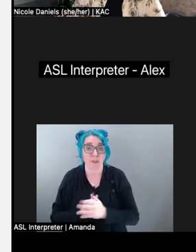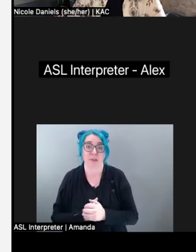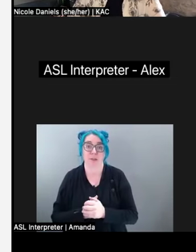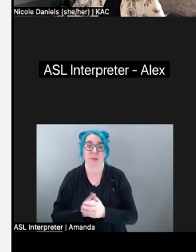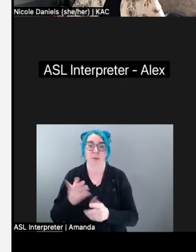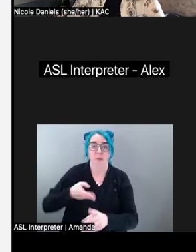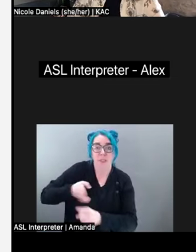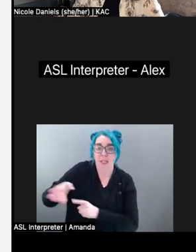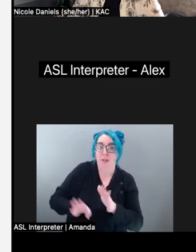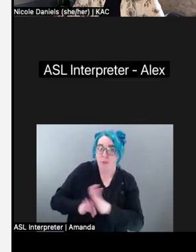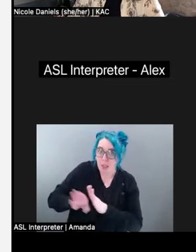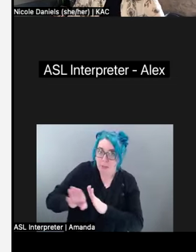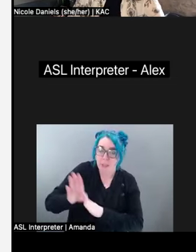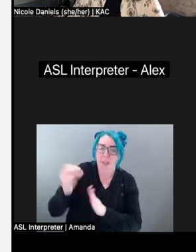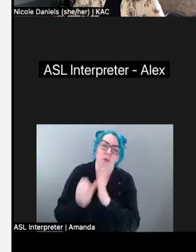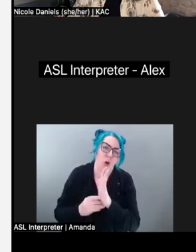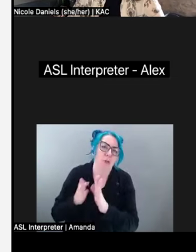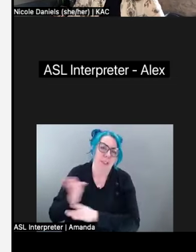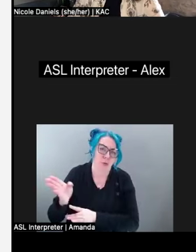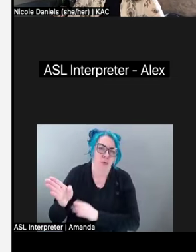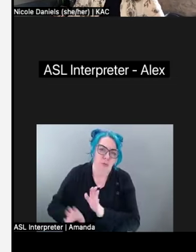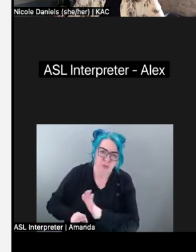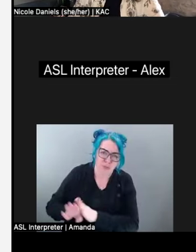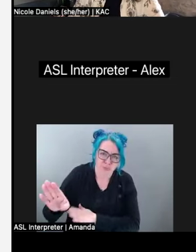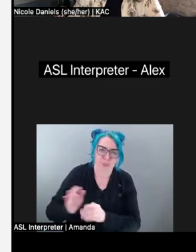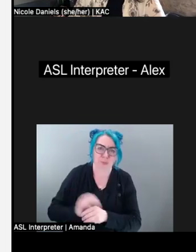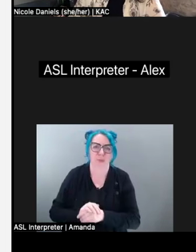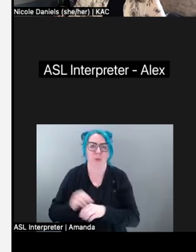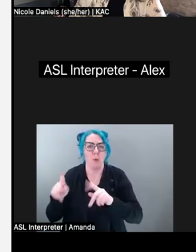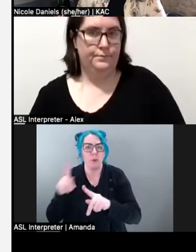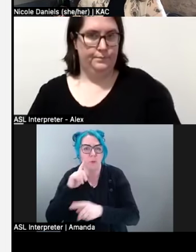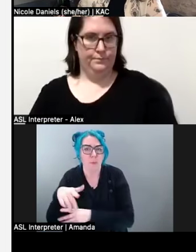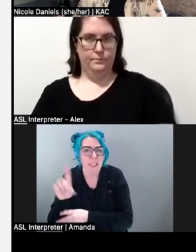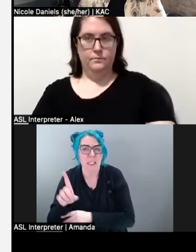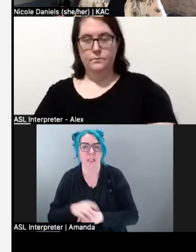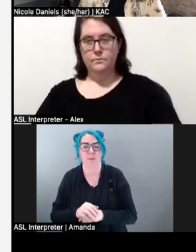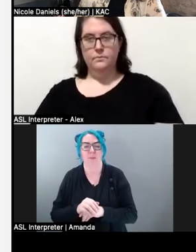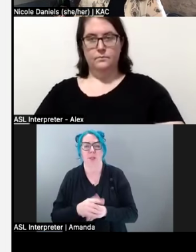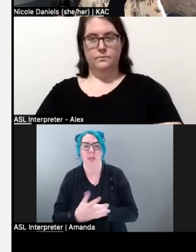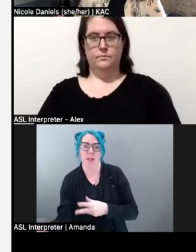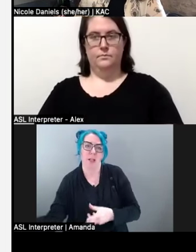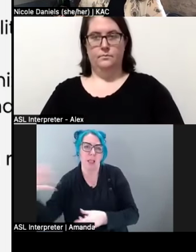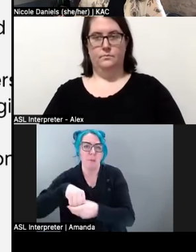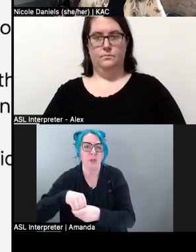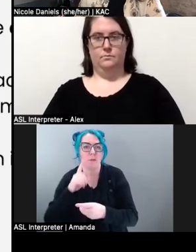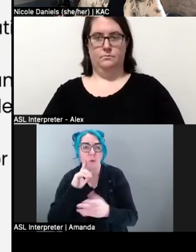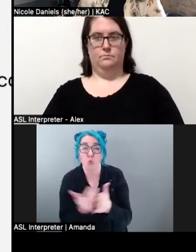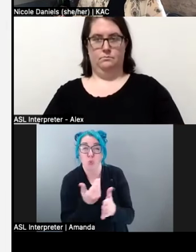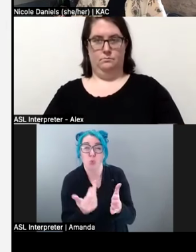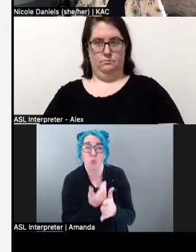a demonstration of informed and respectful delivery of programming related to Indigenous and equity-deserving groups.